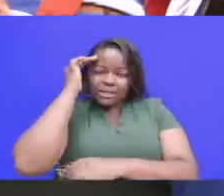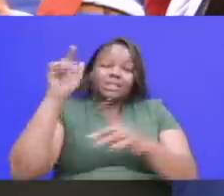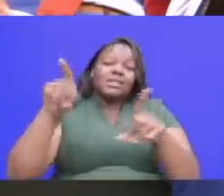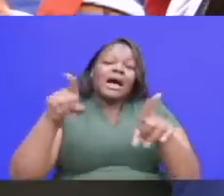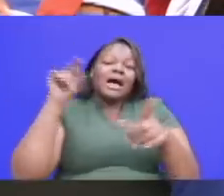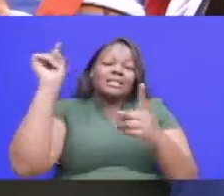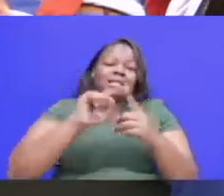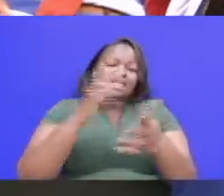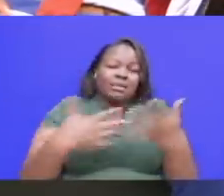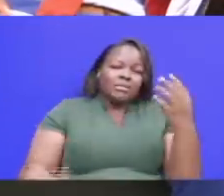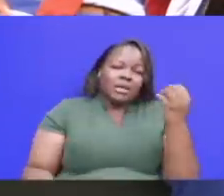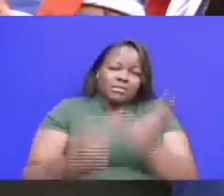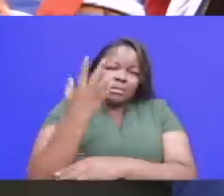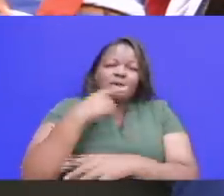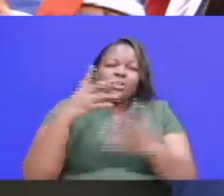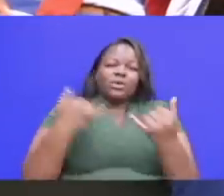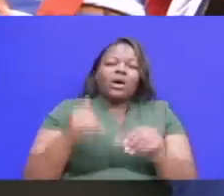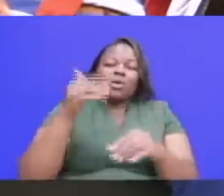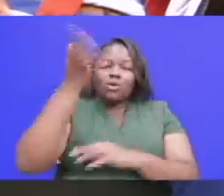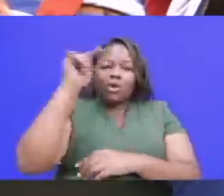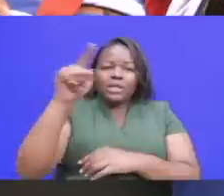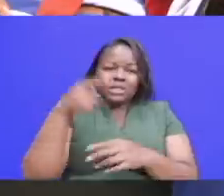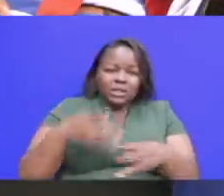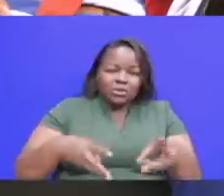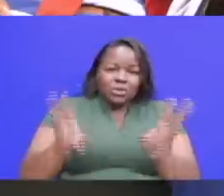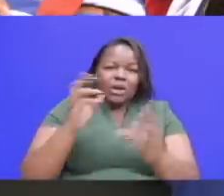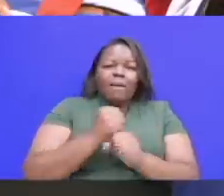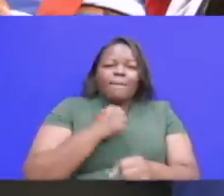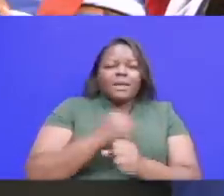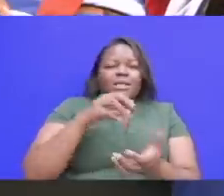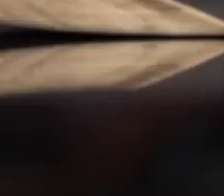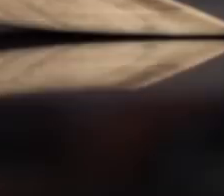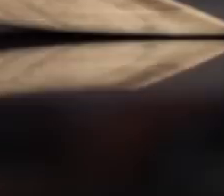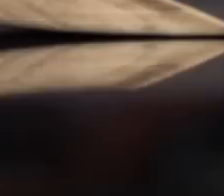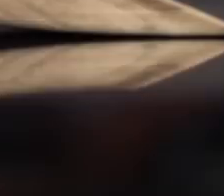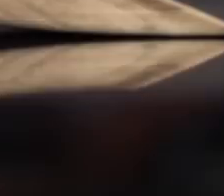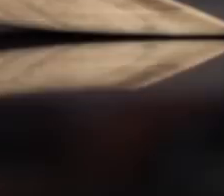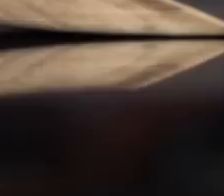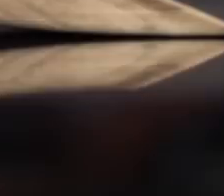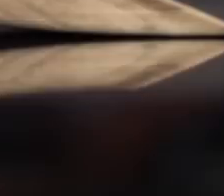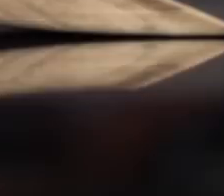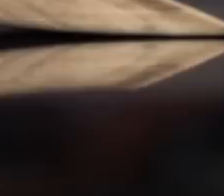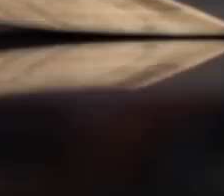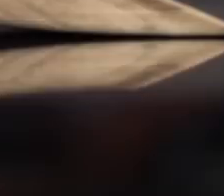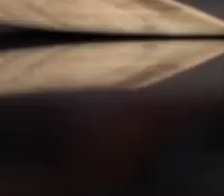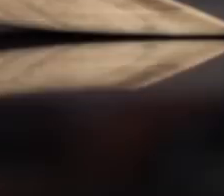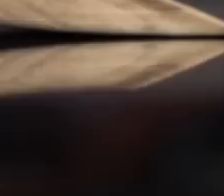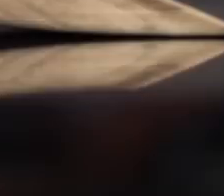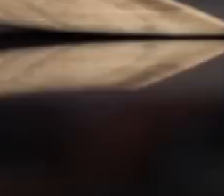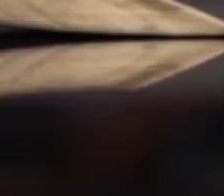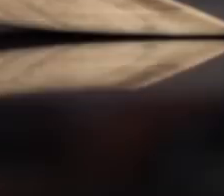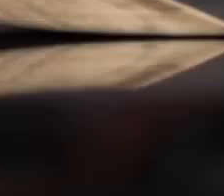comes, God in his providence made the situation. The Bible says, yet the chief butler did not remember